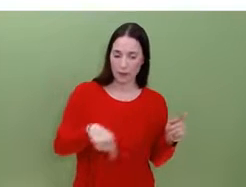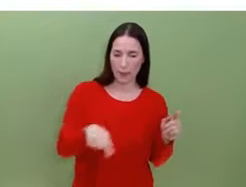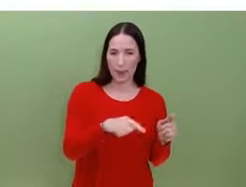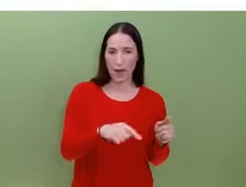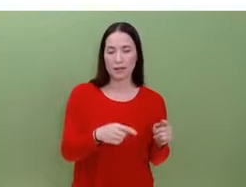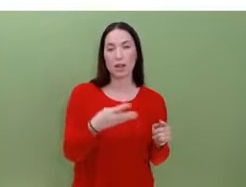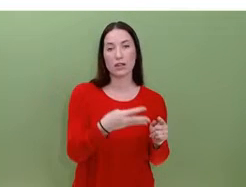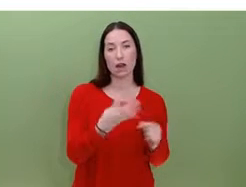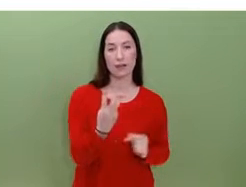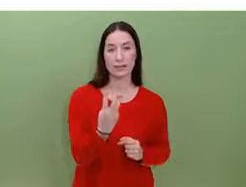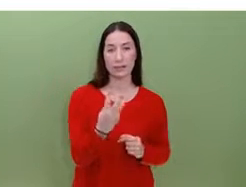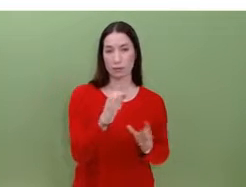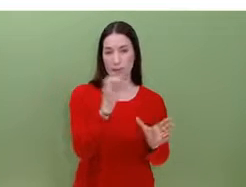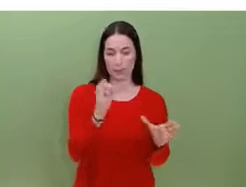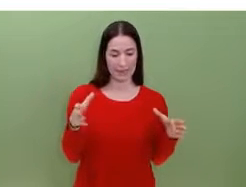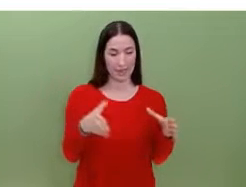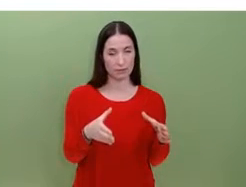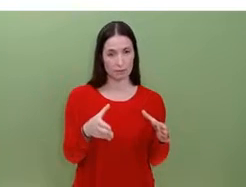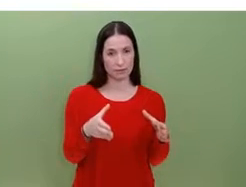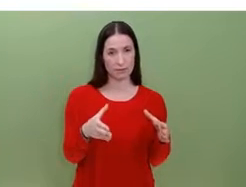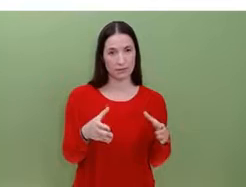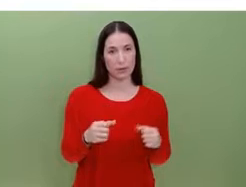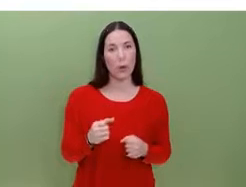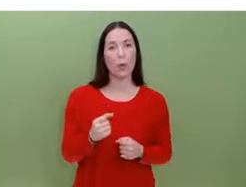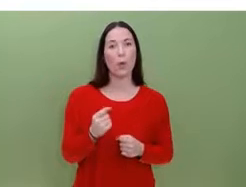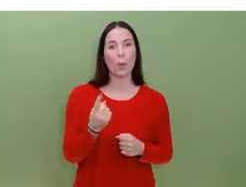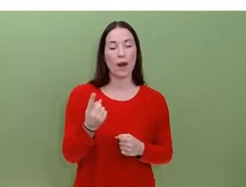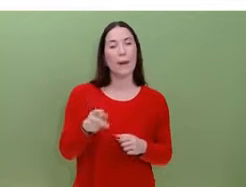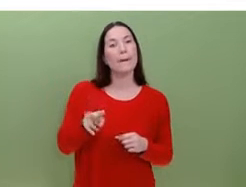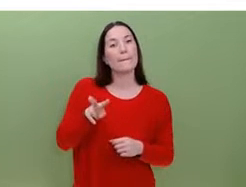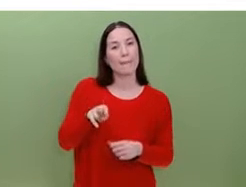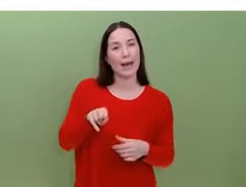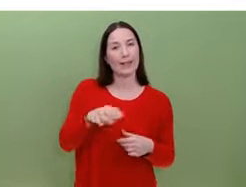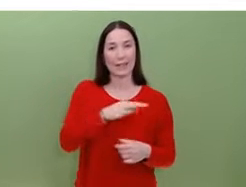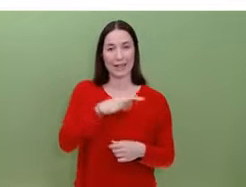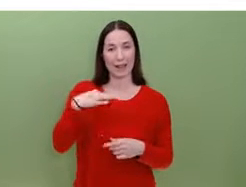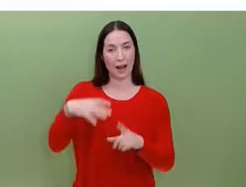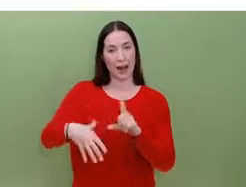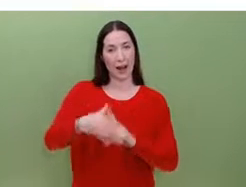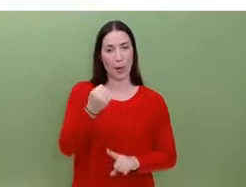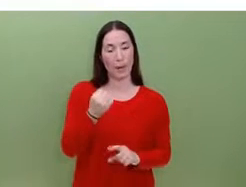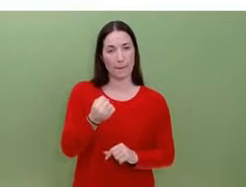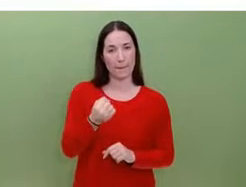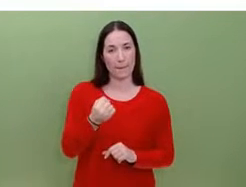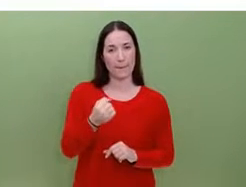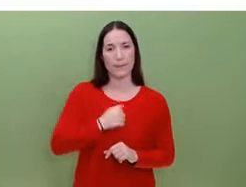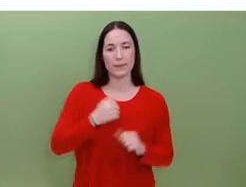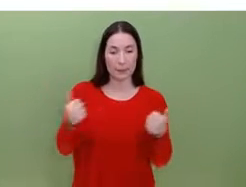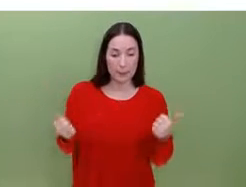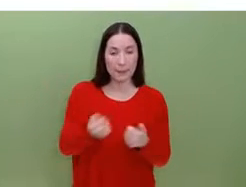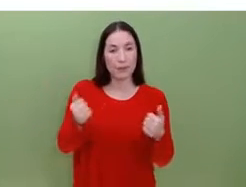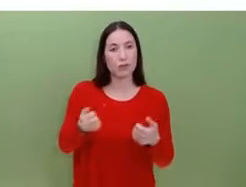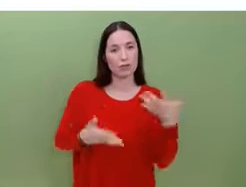93% have had at least one paired clinical outcome. We have a really high completion rate aim